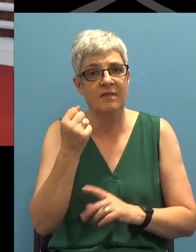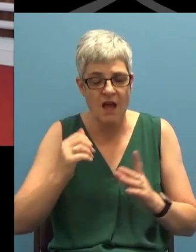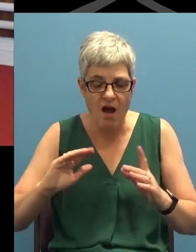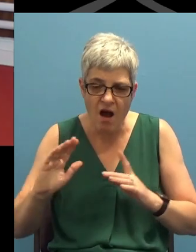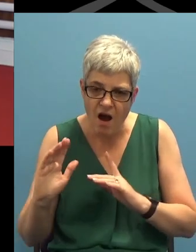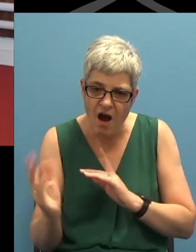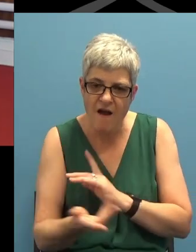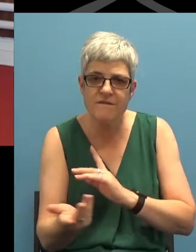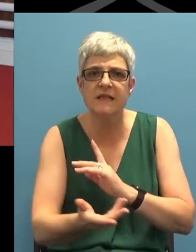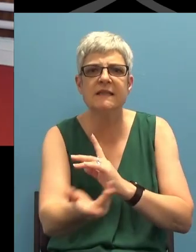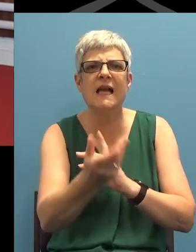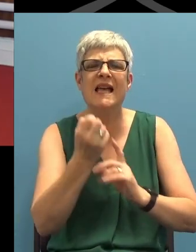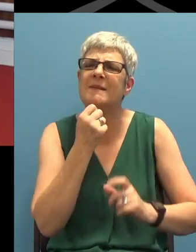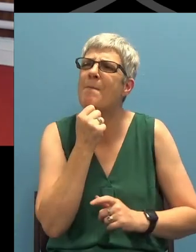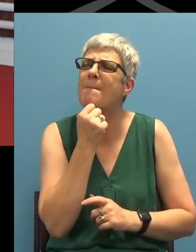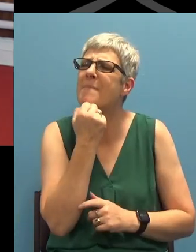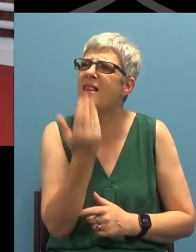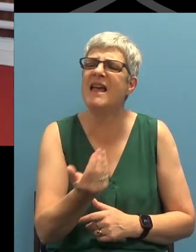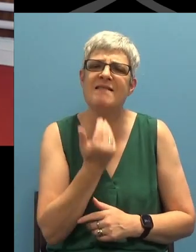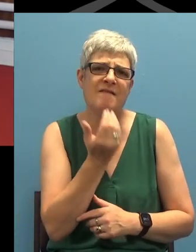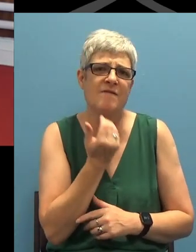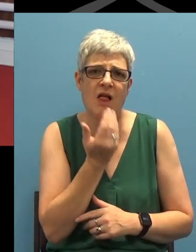is plentiful.